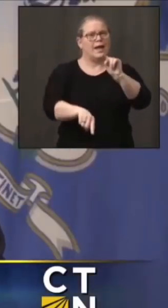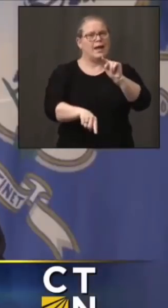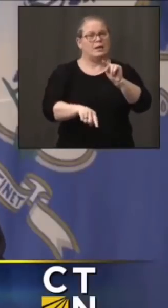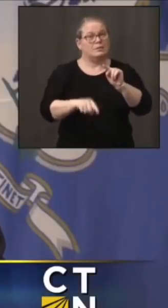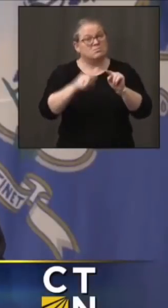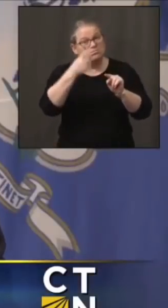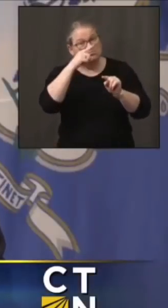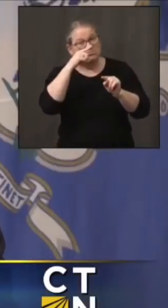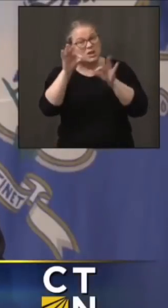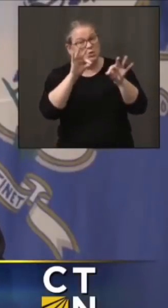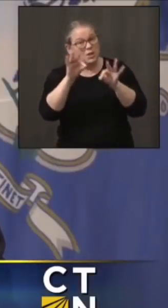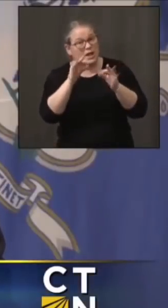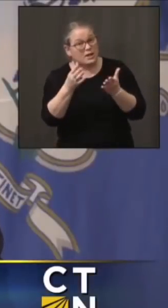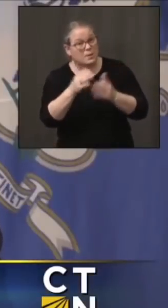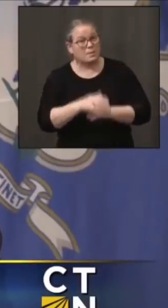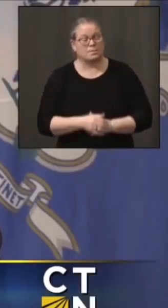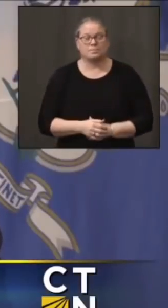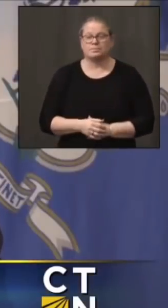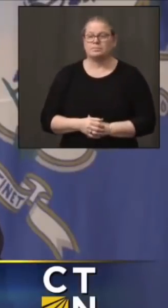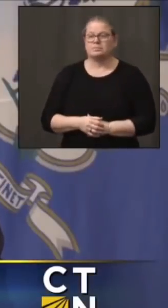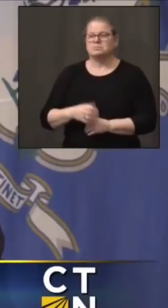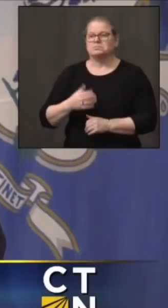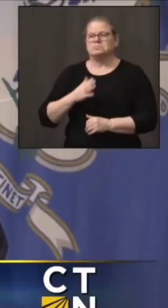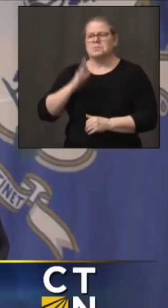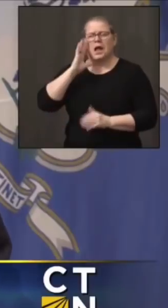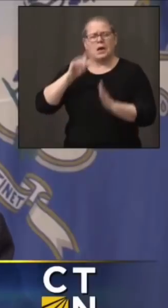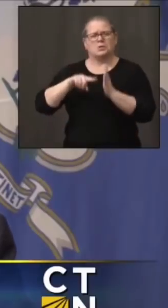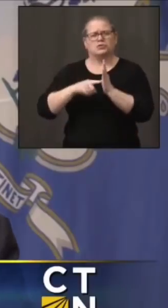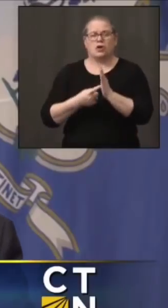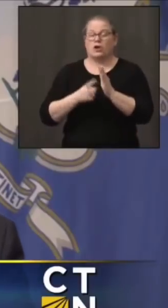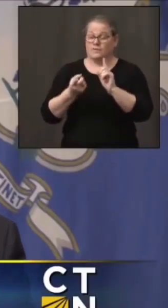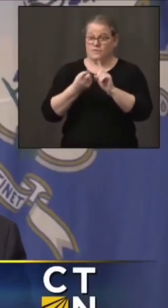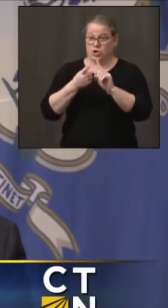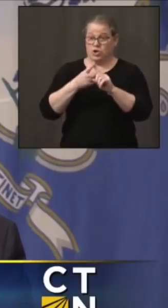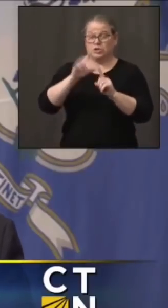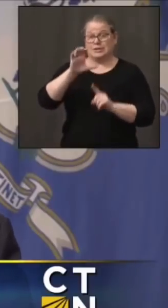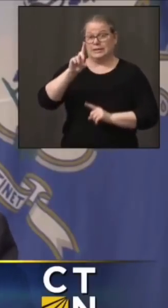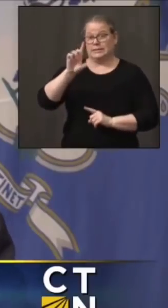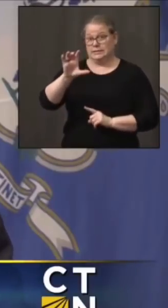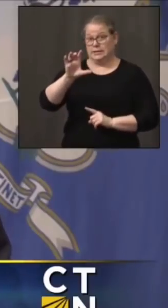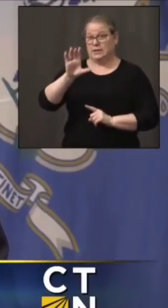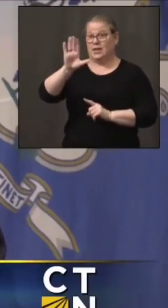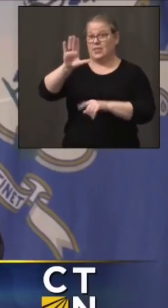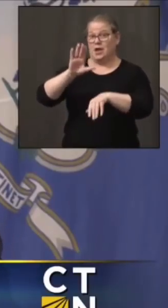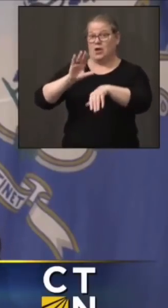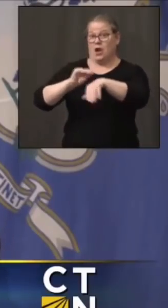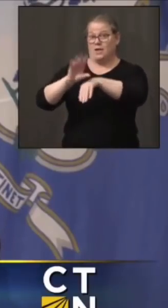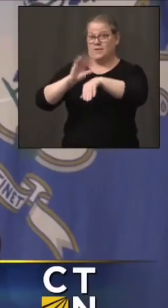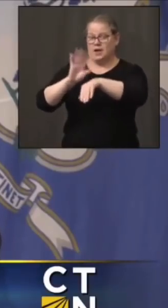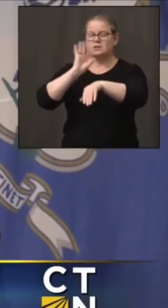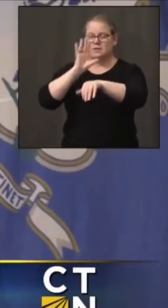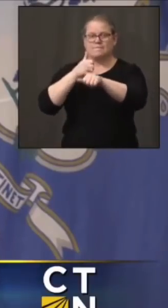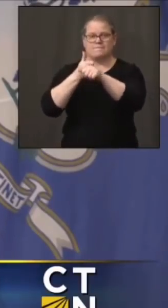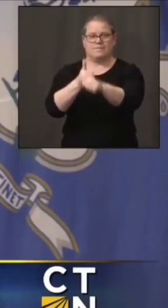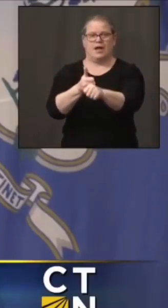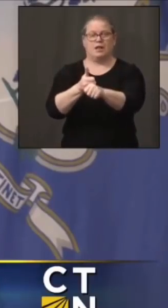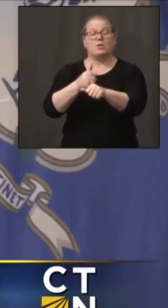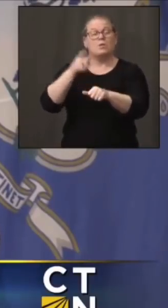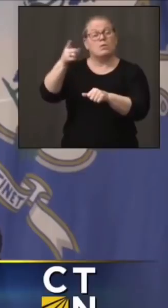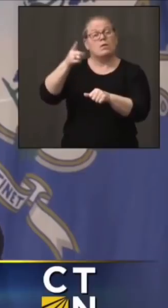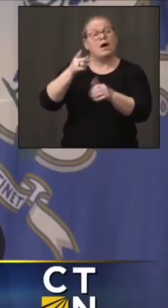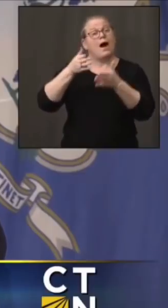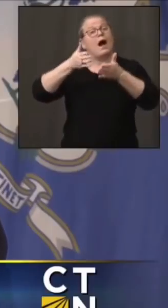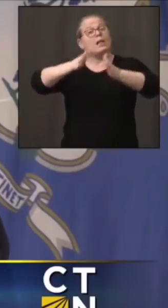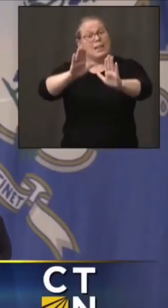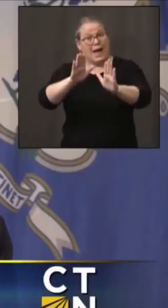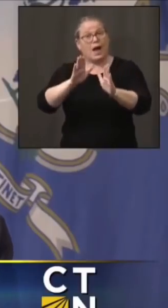quickly pass it over to Josh. But first of all, we follow the CDC guidance, which says there is visitation unless there are